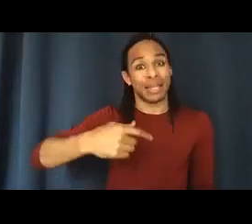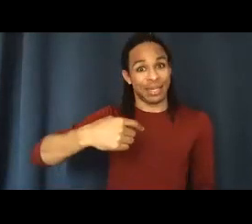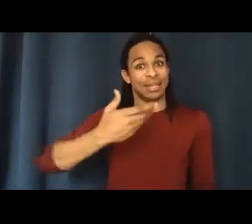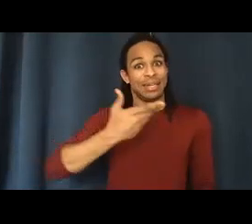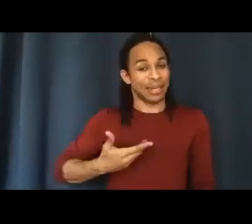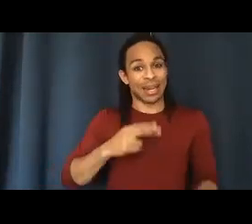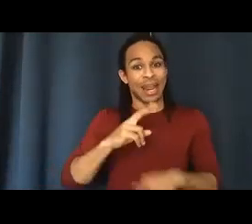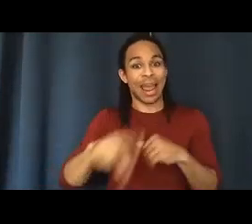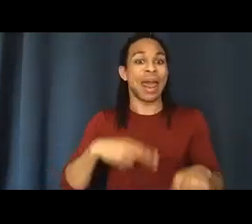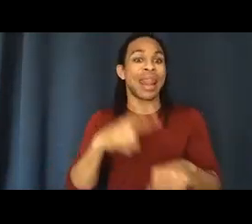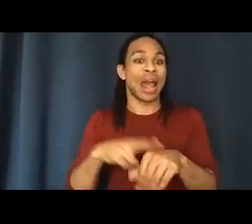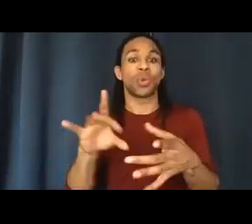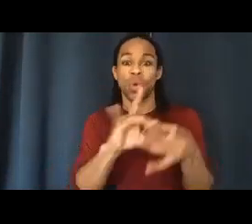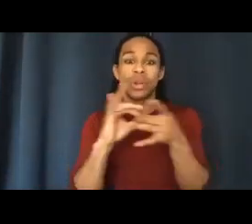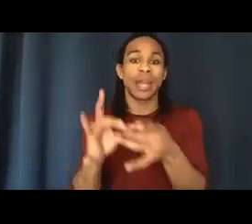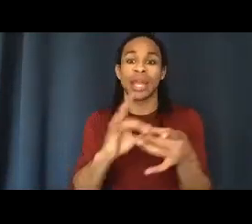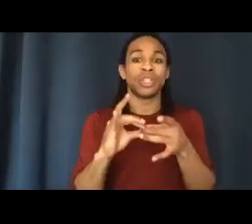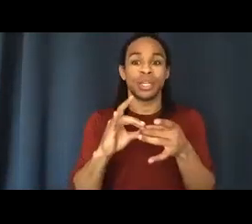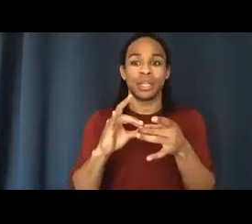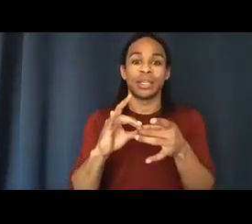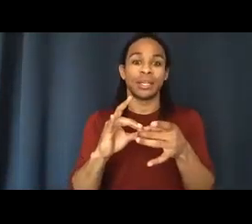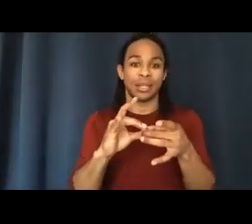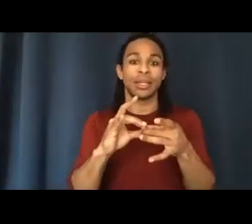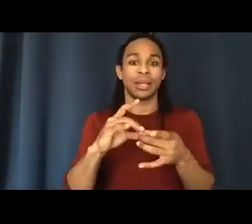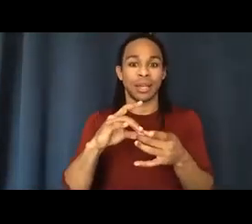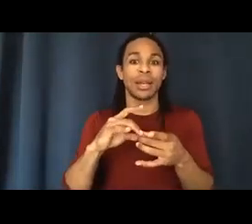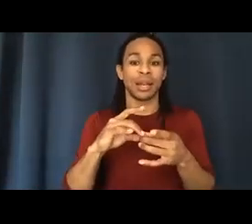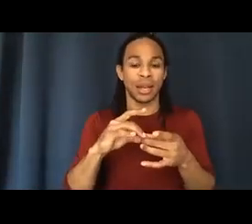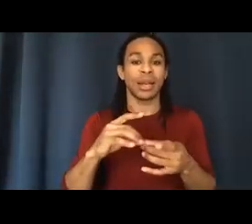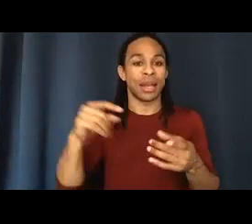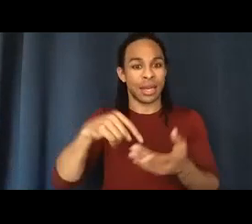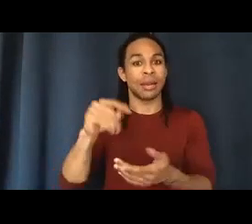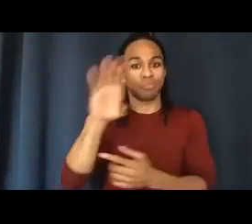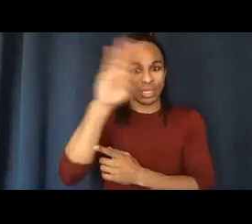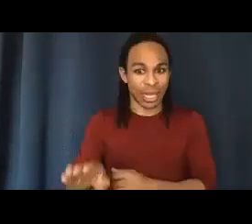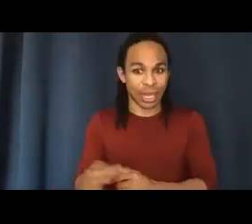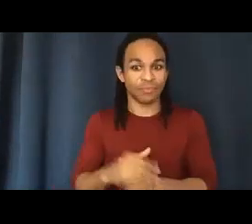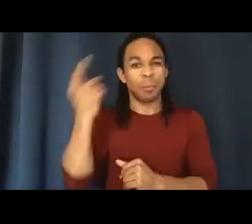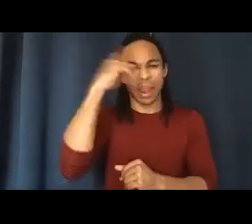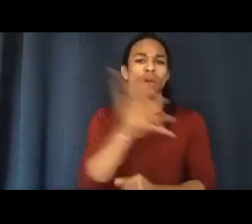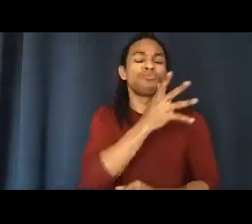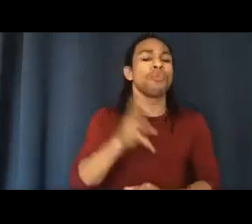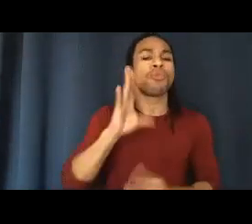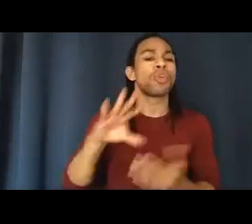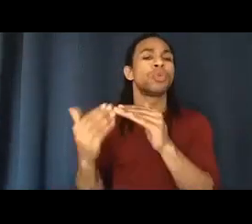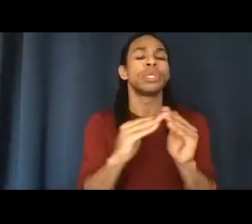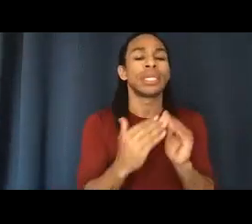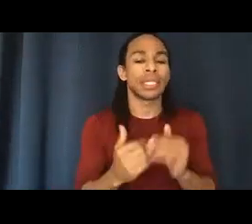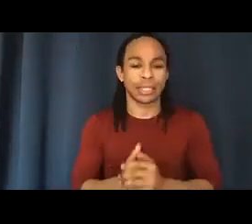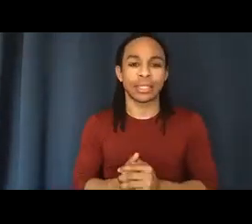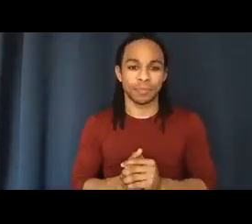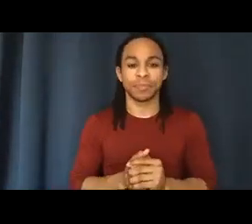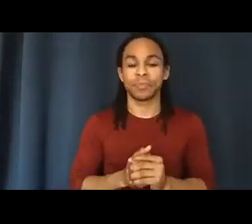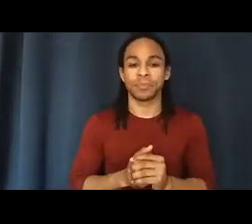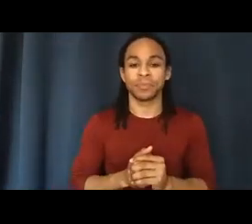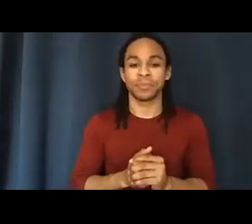Coordination of Quilombos in Brazil. My name is Givania, as it's on screen, and I'm a Quilombola member, and